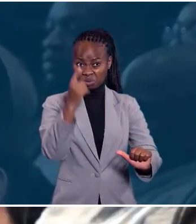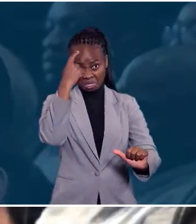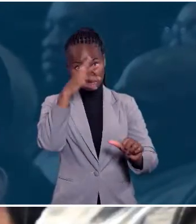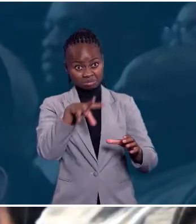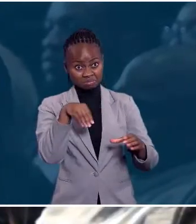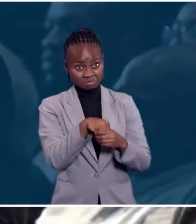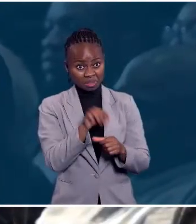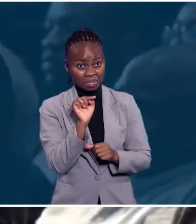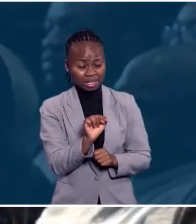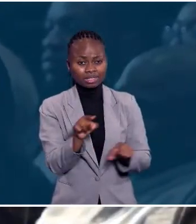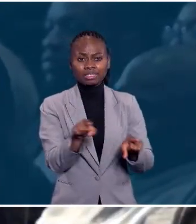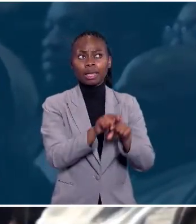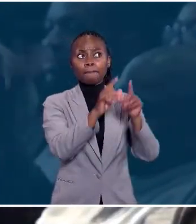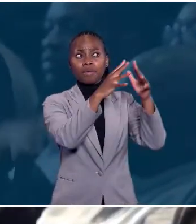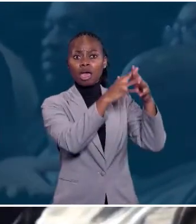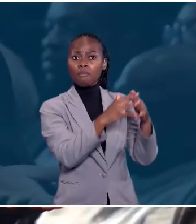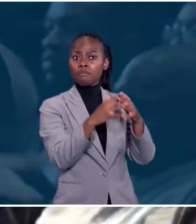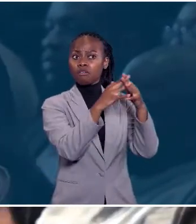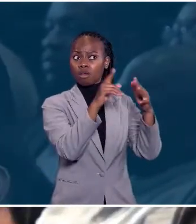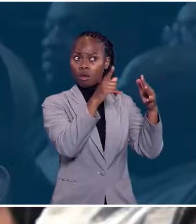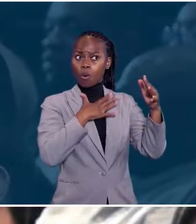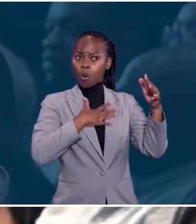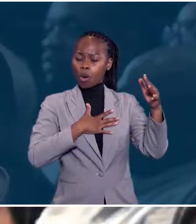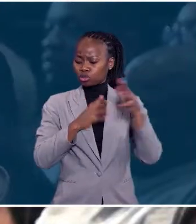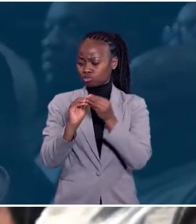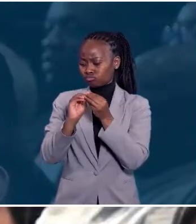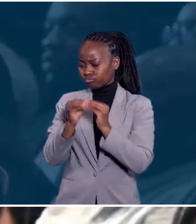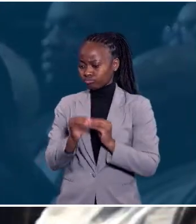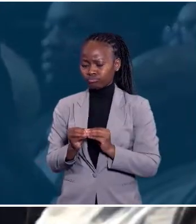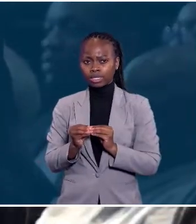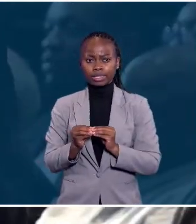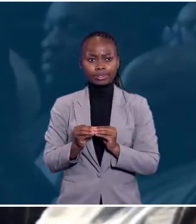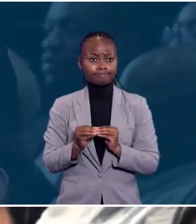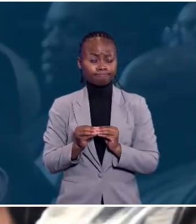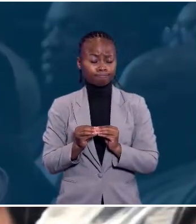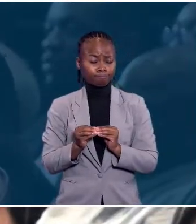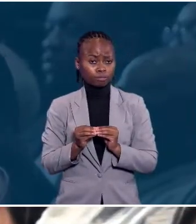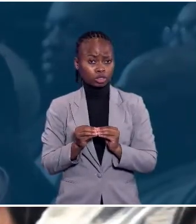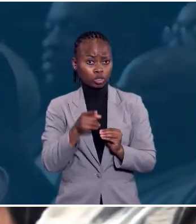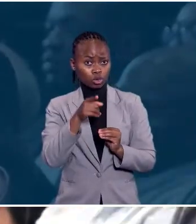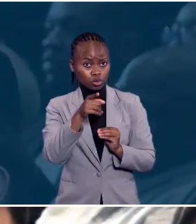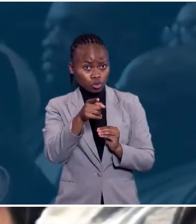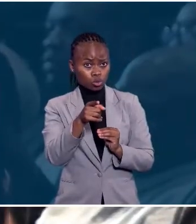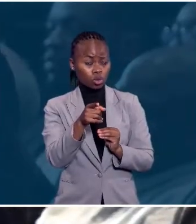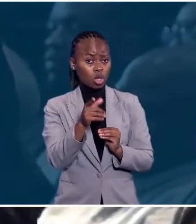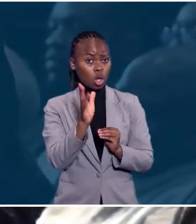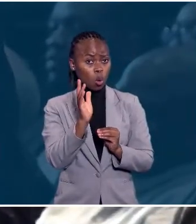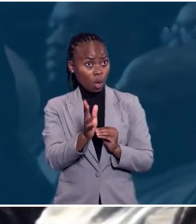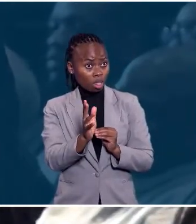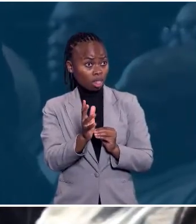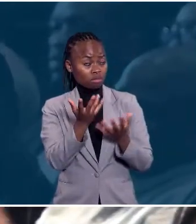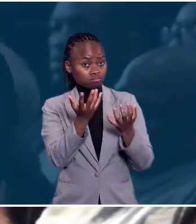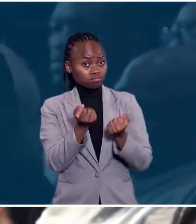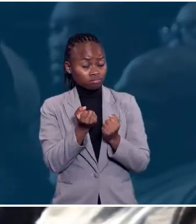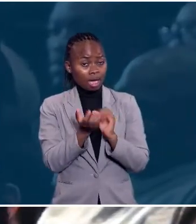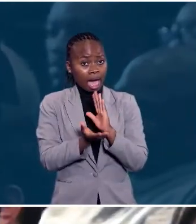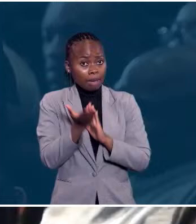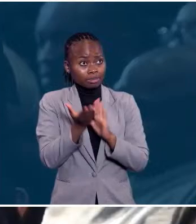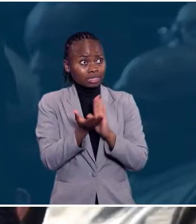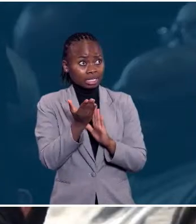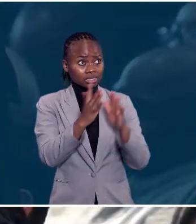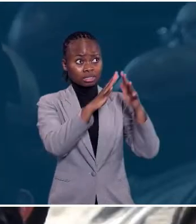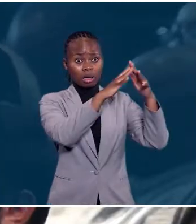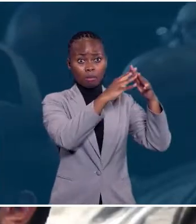try possibly mend the relations between South Africa and US, would the Reserve Bank also get updates on that, or has it